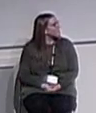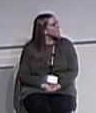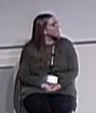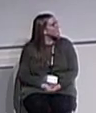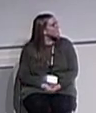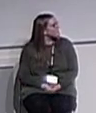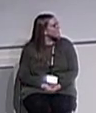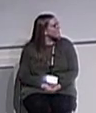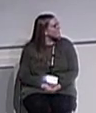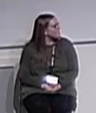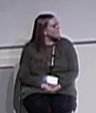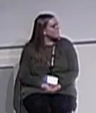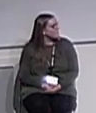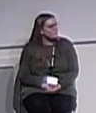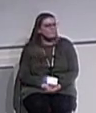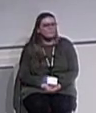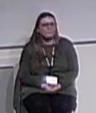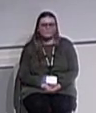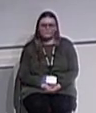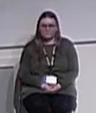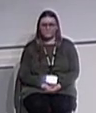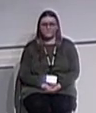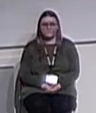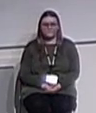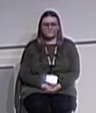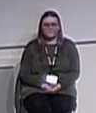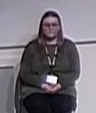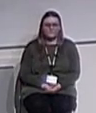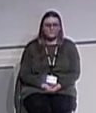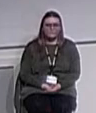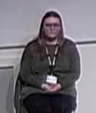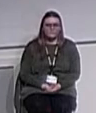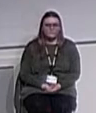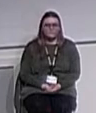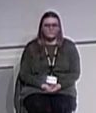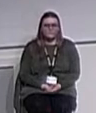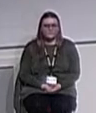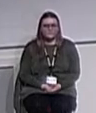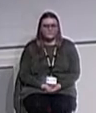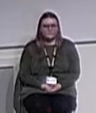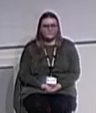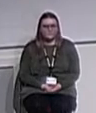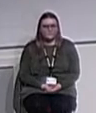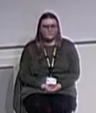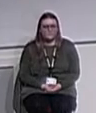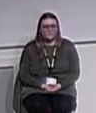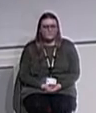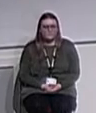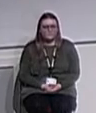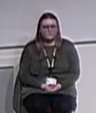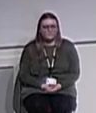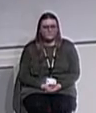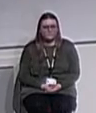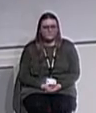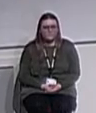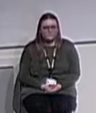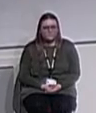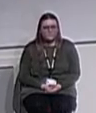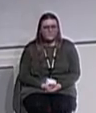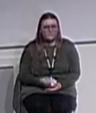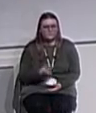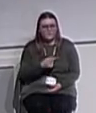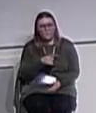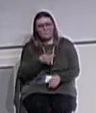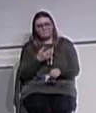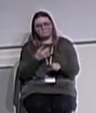Now, these are the ways that you can actually change your degrees. Most people will probably have applied for or are thinking about applying for a three-year